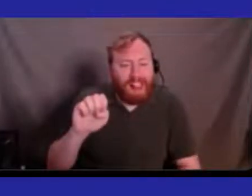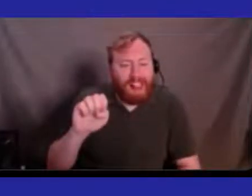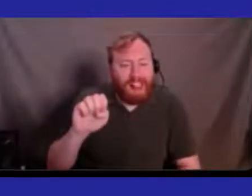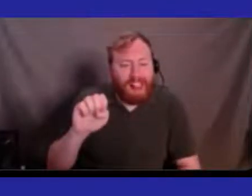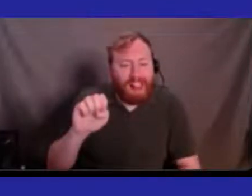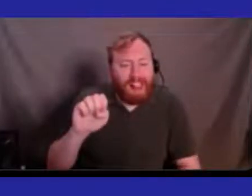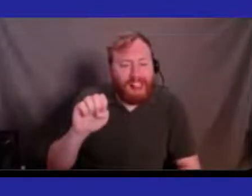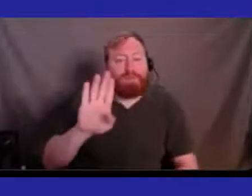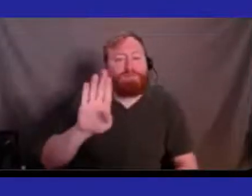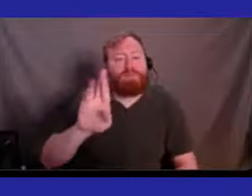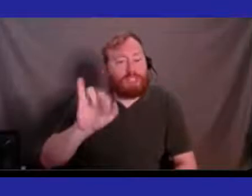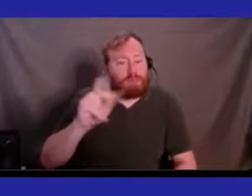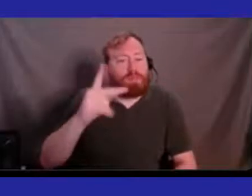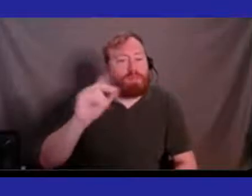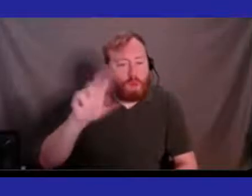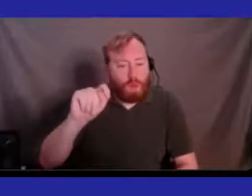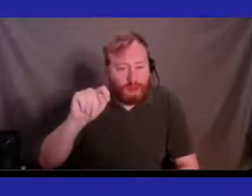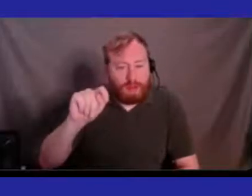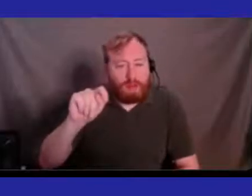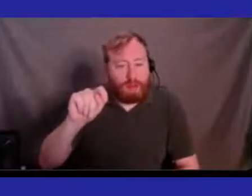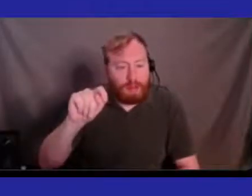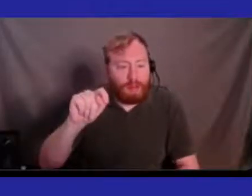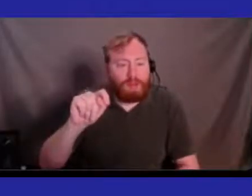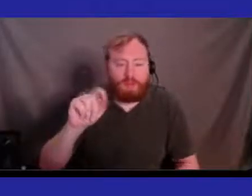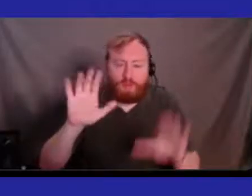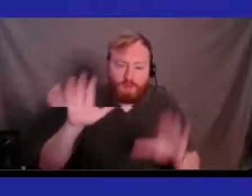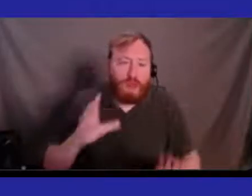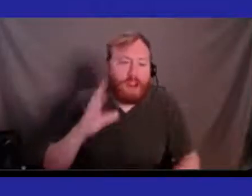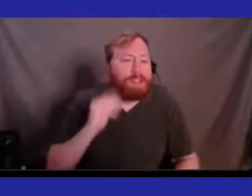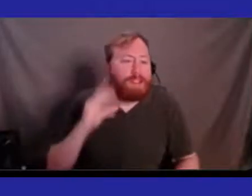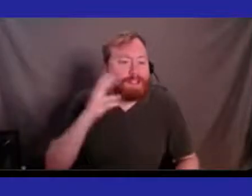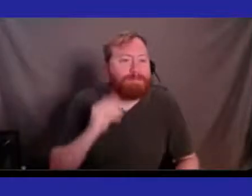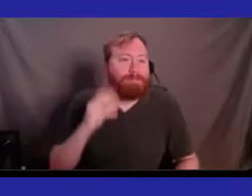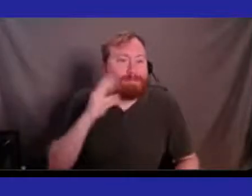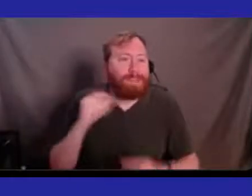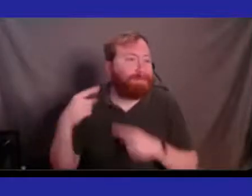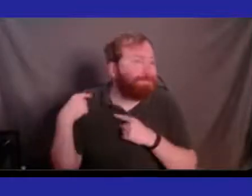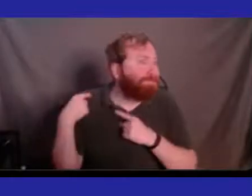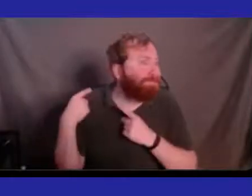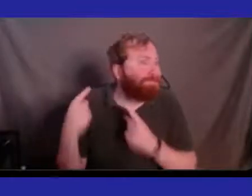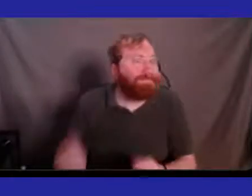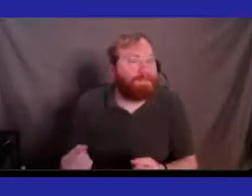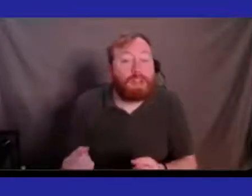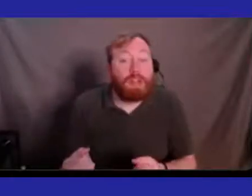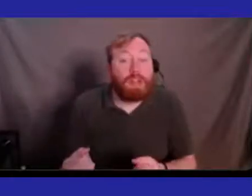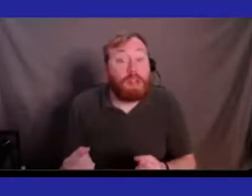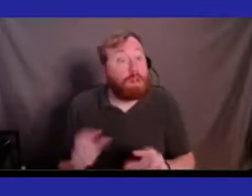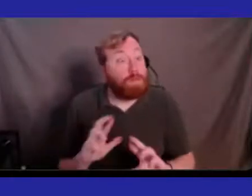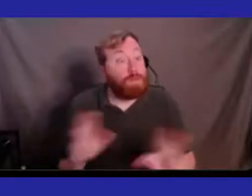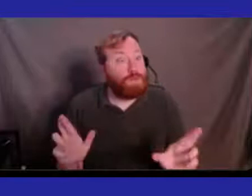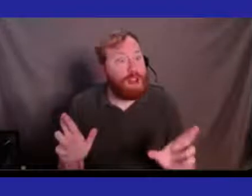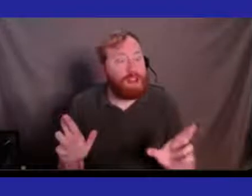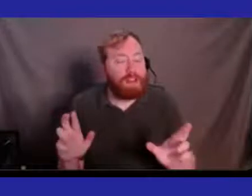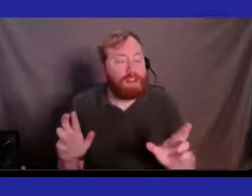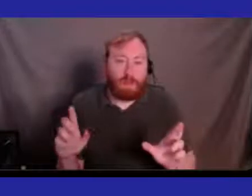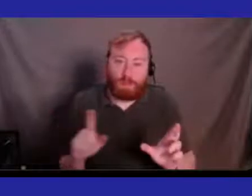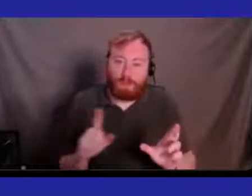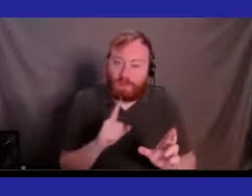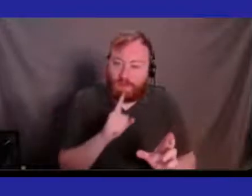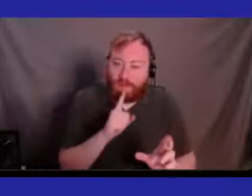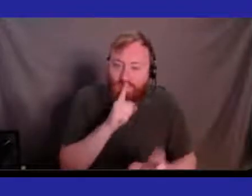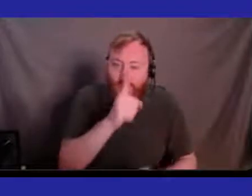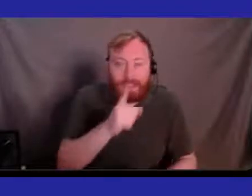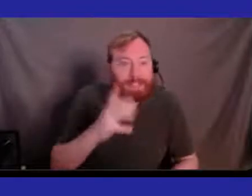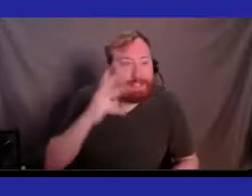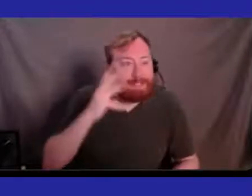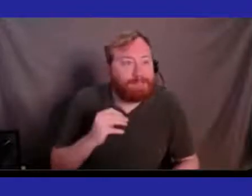for me to start my life. As a chair of hospital, I'm fully ready to take my firsthand experience and do all I can do